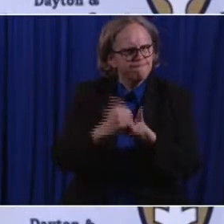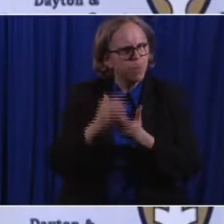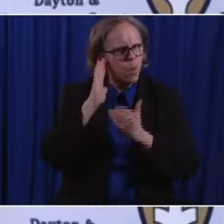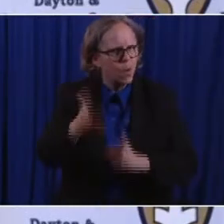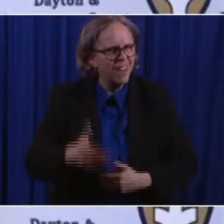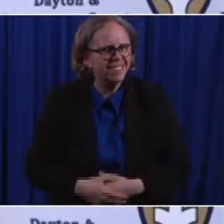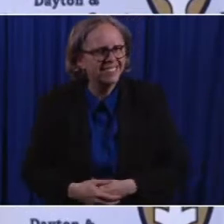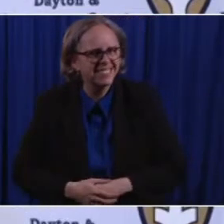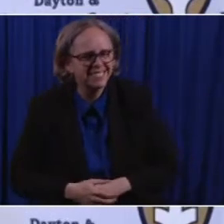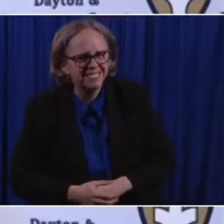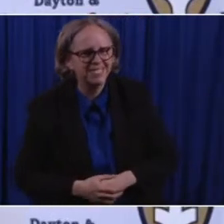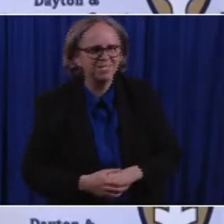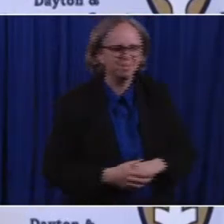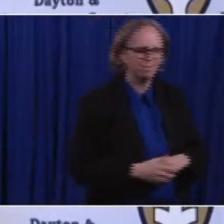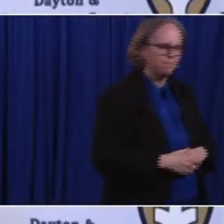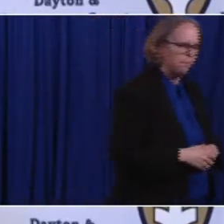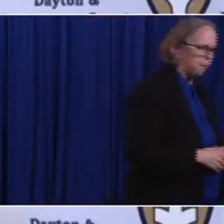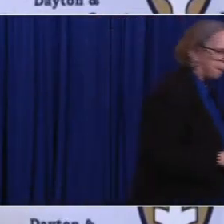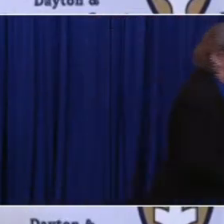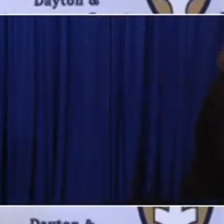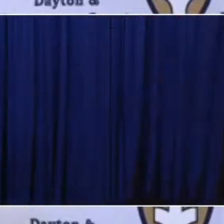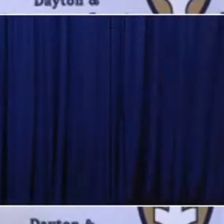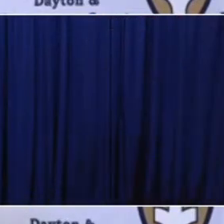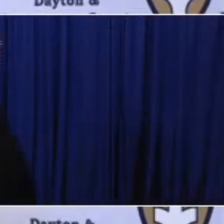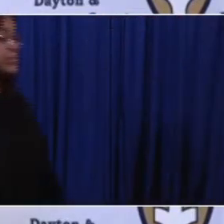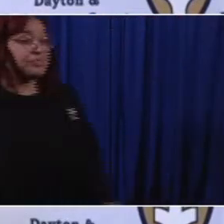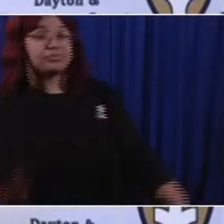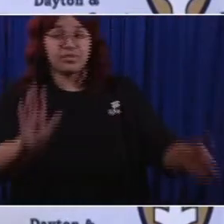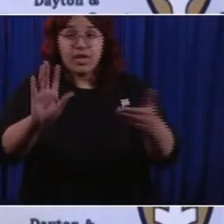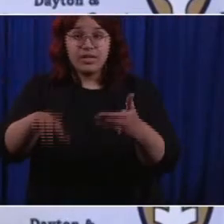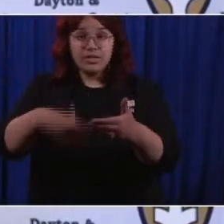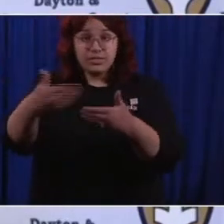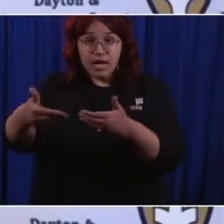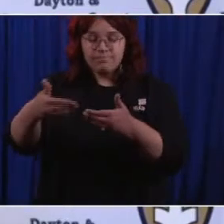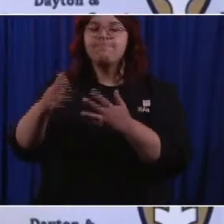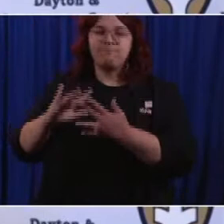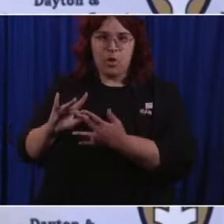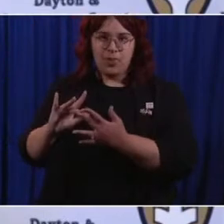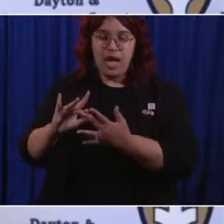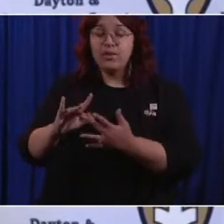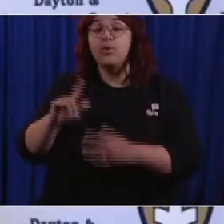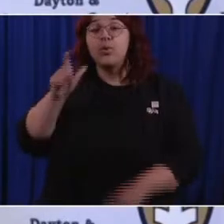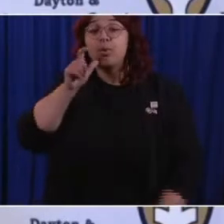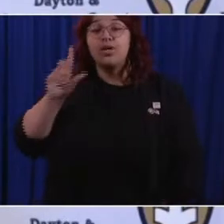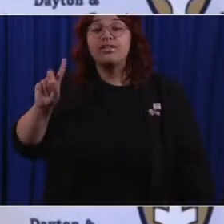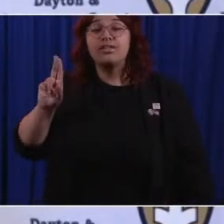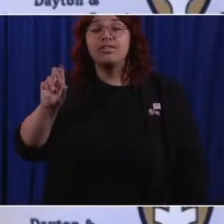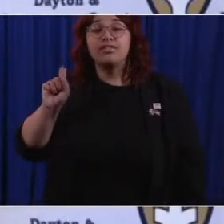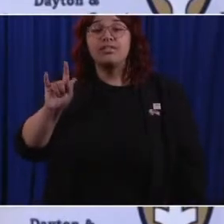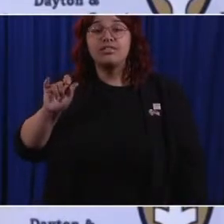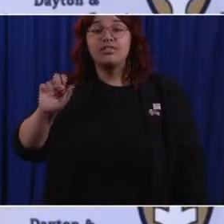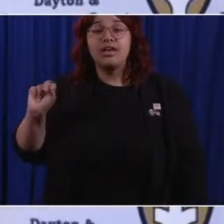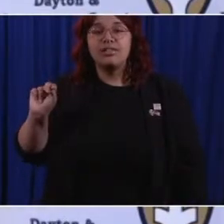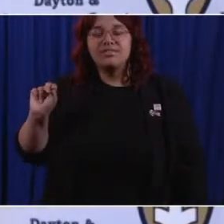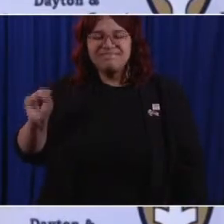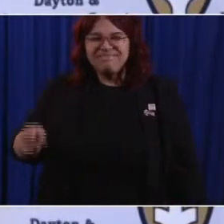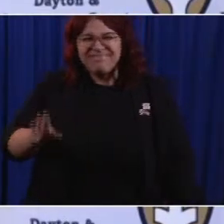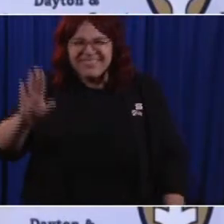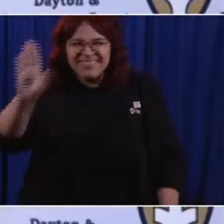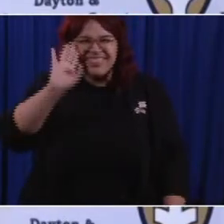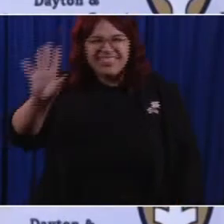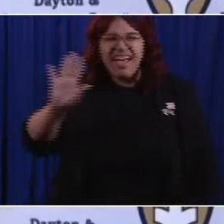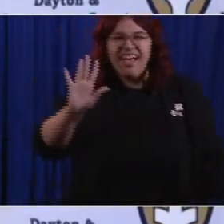Next question online is from Dustin Ensinger at Gongwer News Service. Hi, Governor. I was wondering if you have any thoughts on